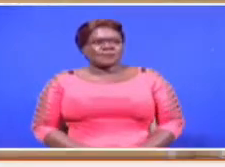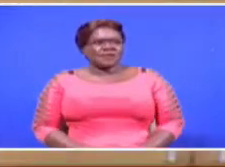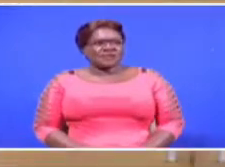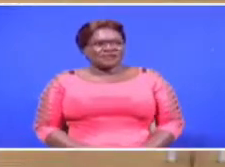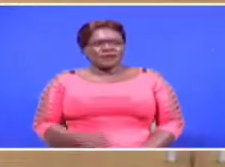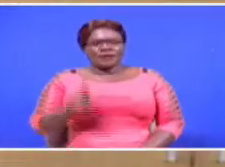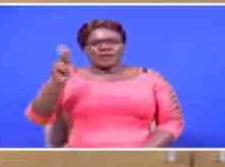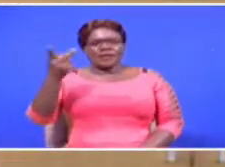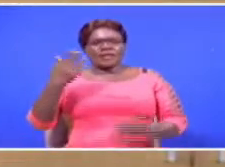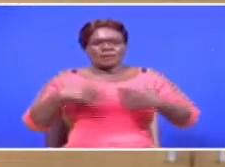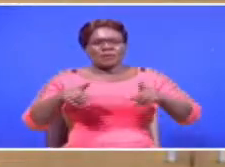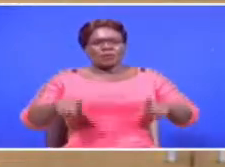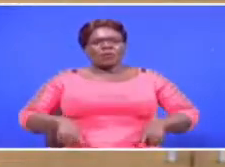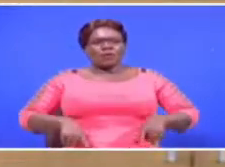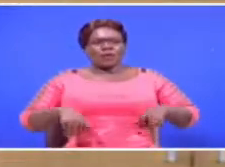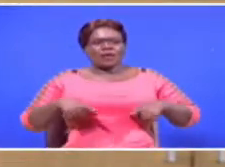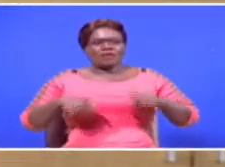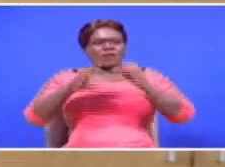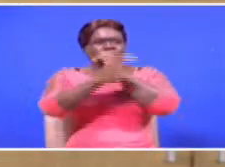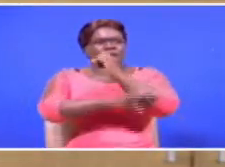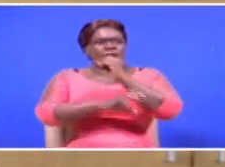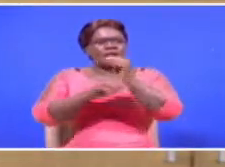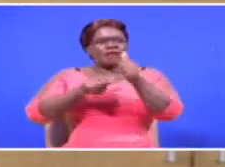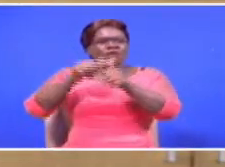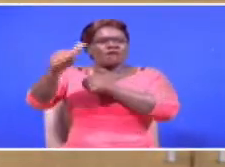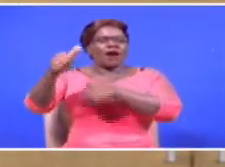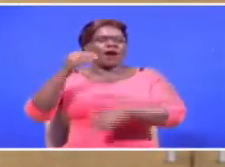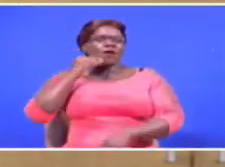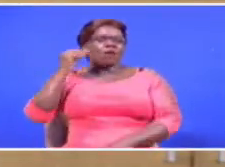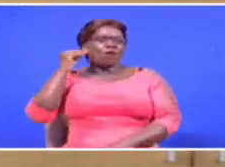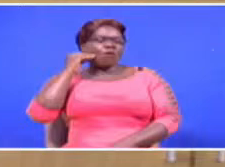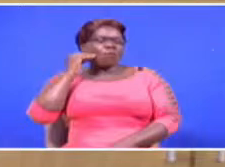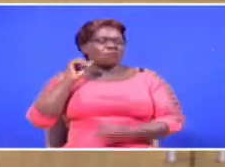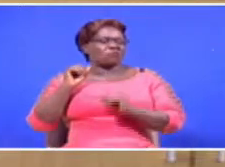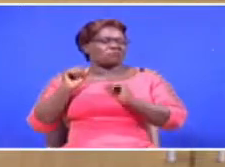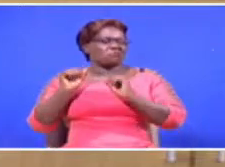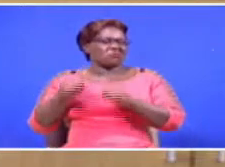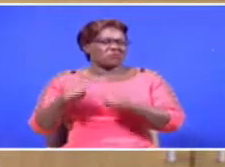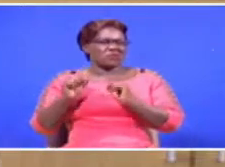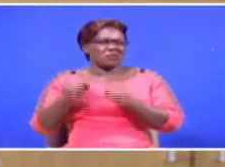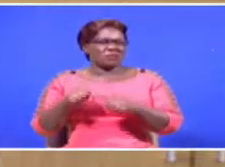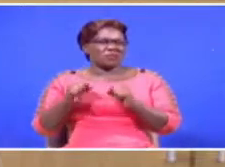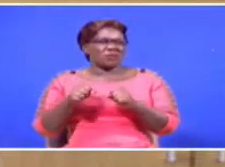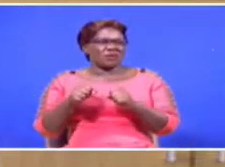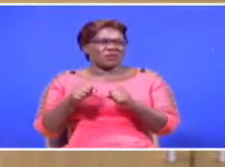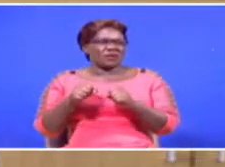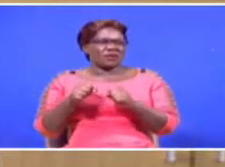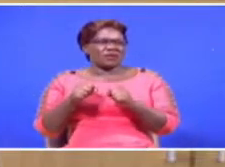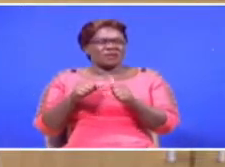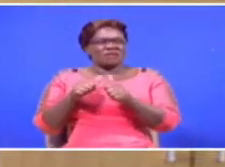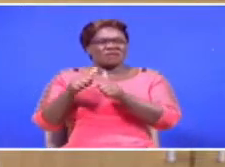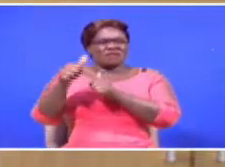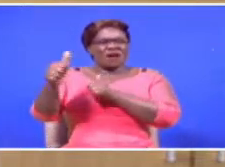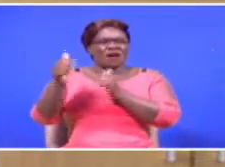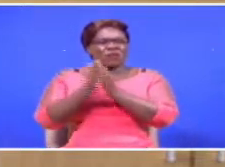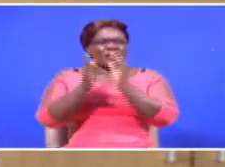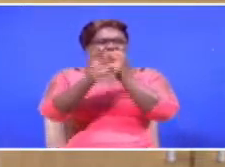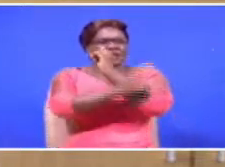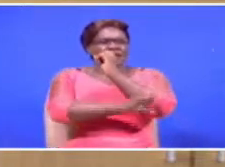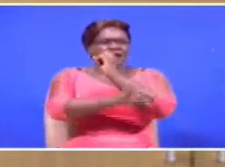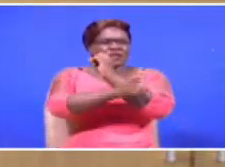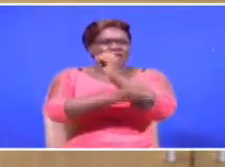Now, for Kenyans living abroad, the distance away from home can often lead to quite a disconnect with the